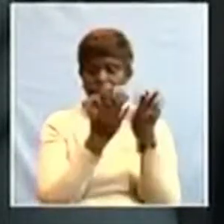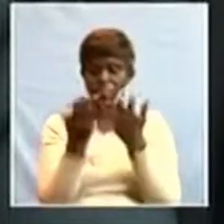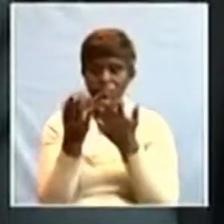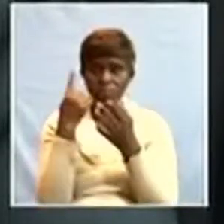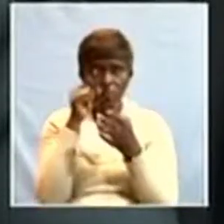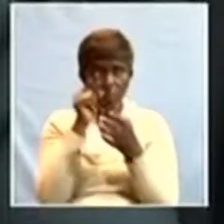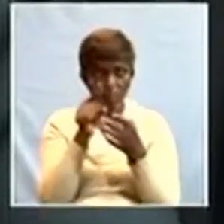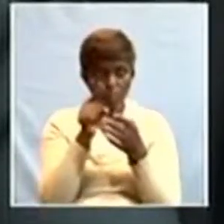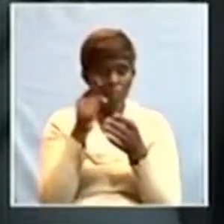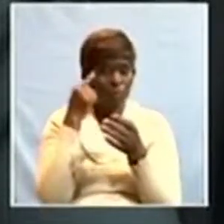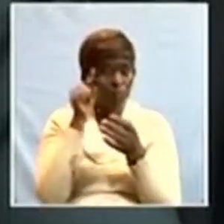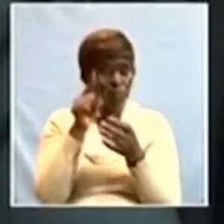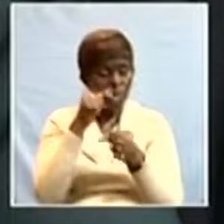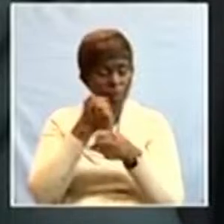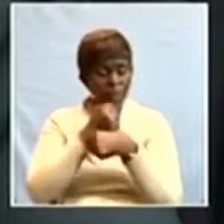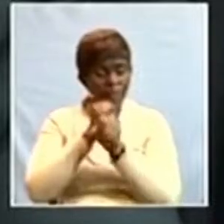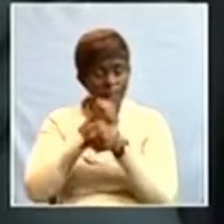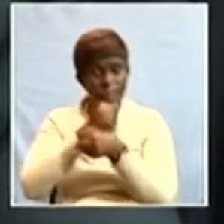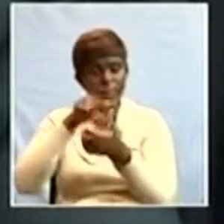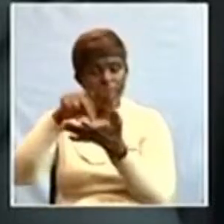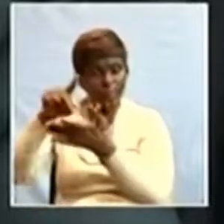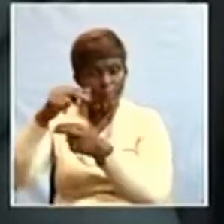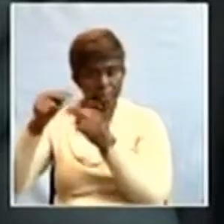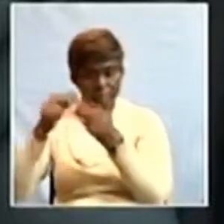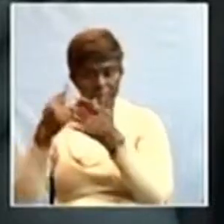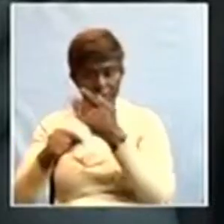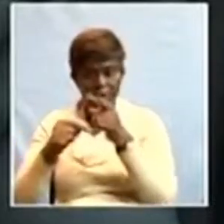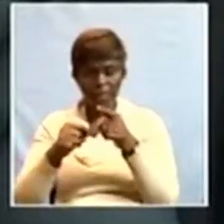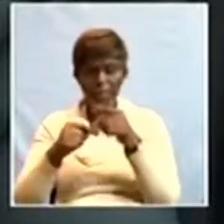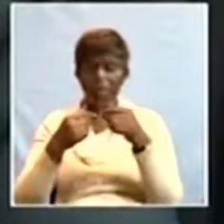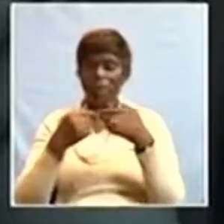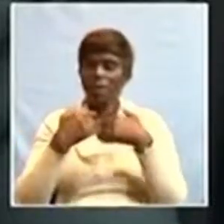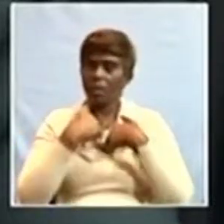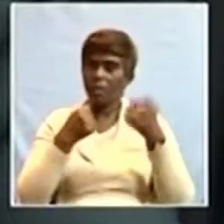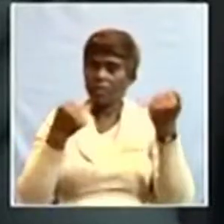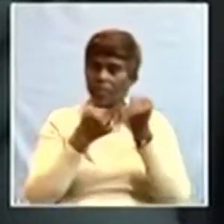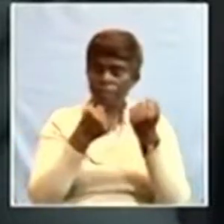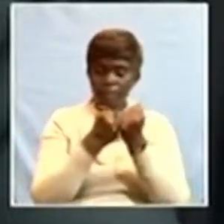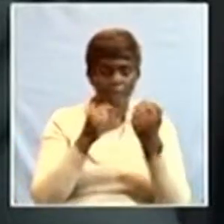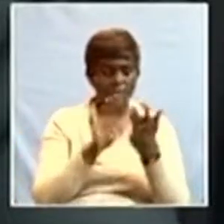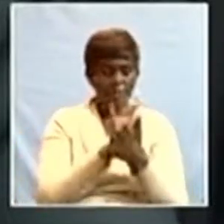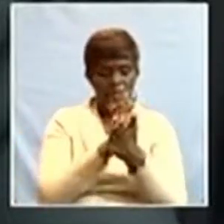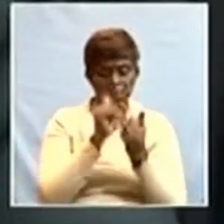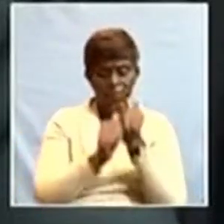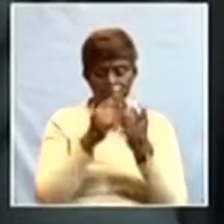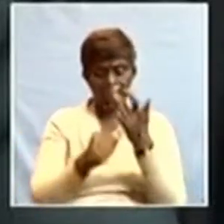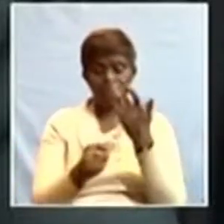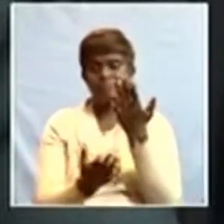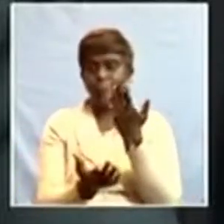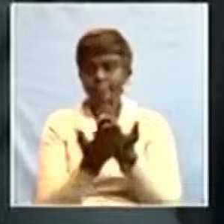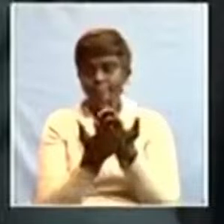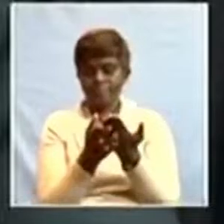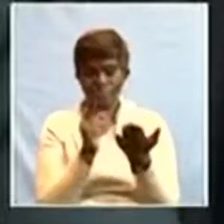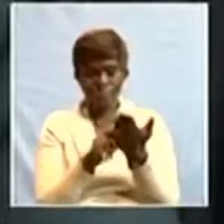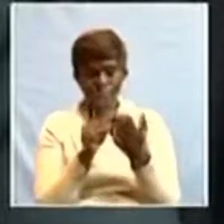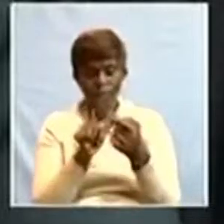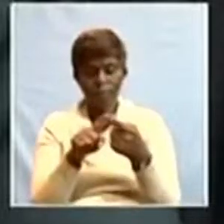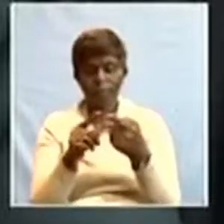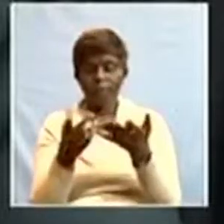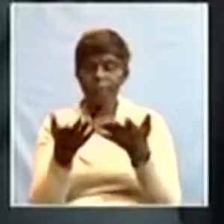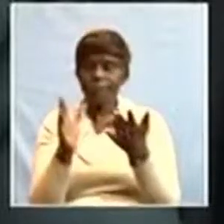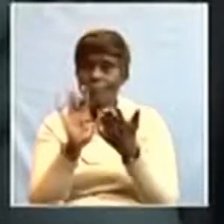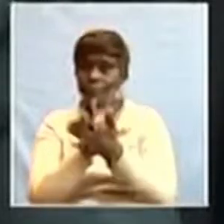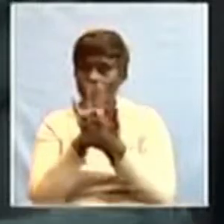for you to make payment, which means there's supportive documentation which is supposed to be attached to the claims from